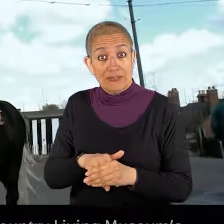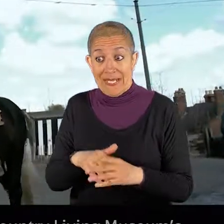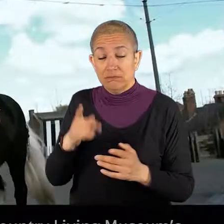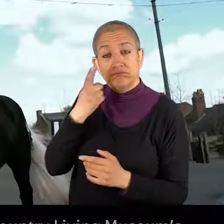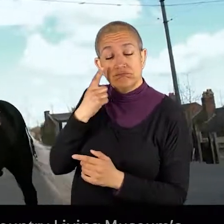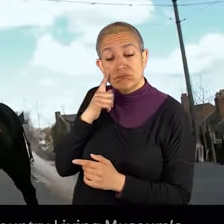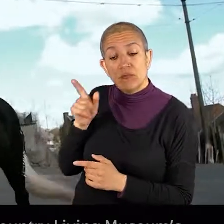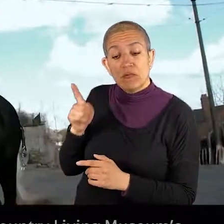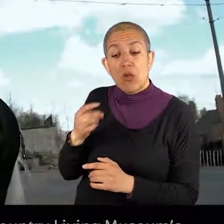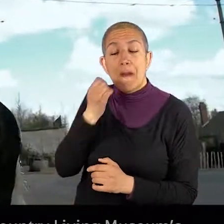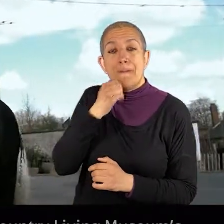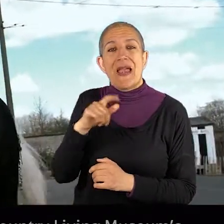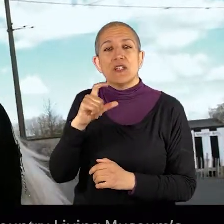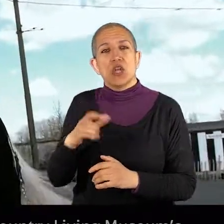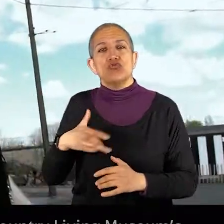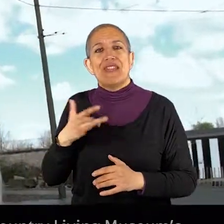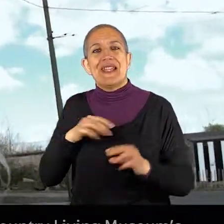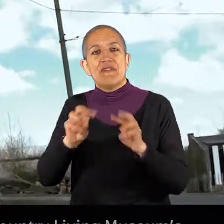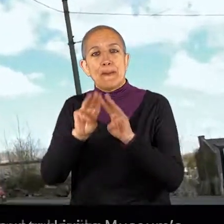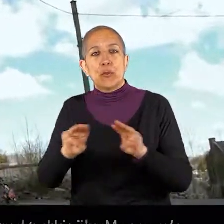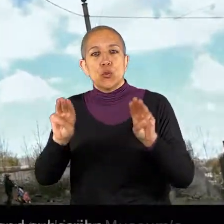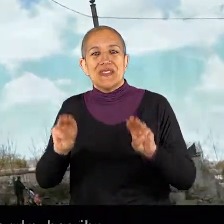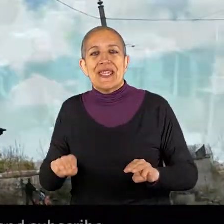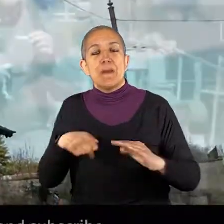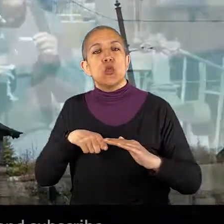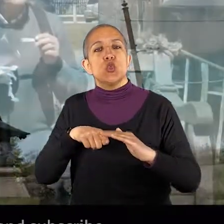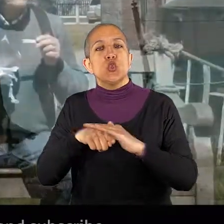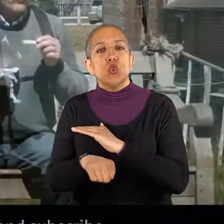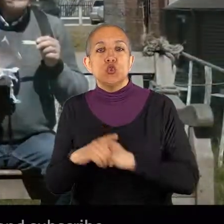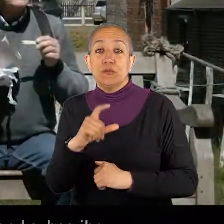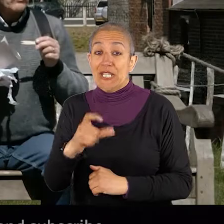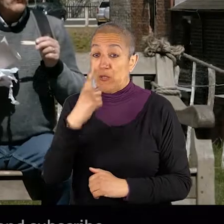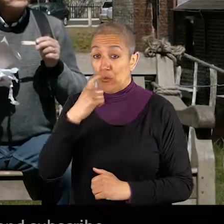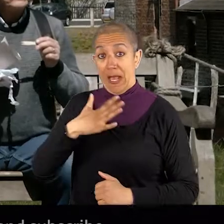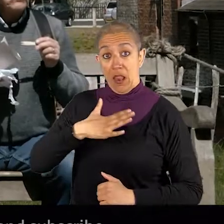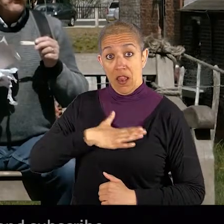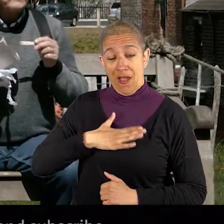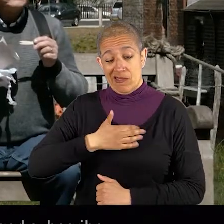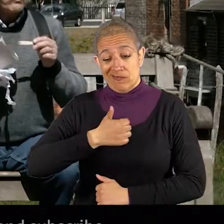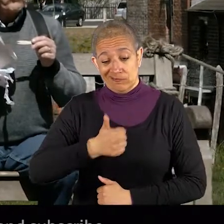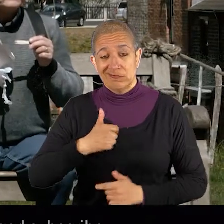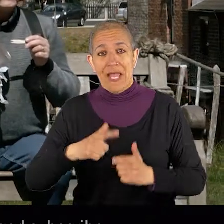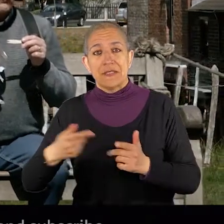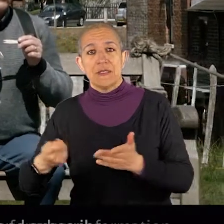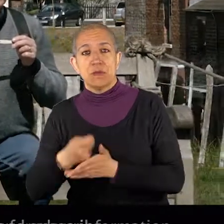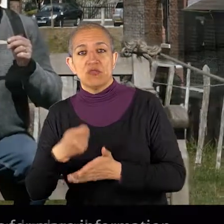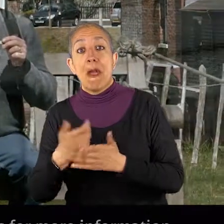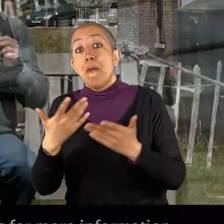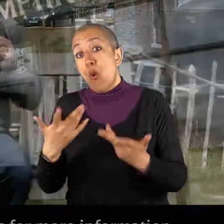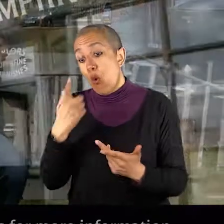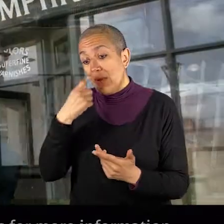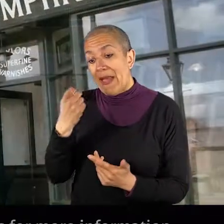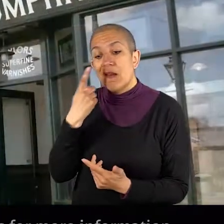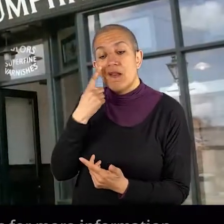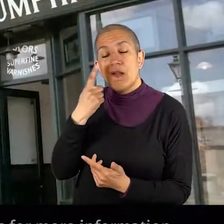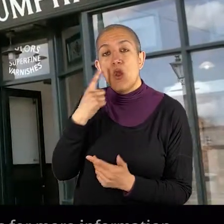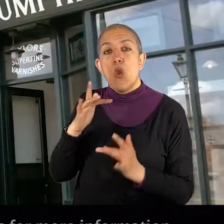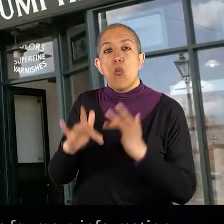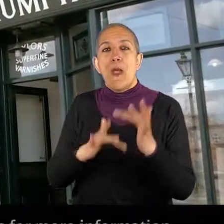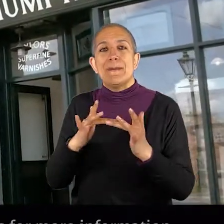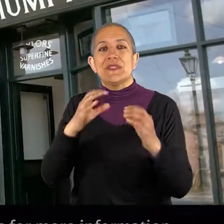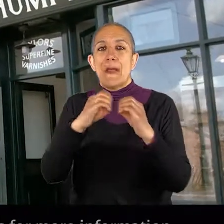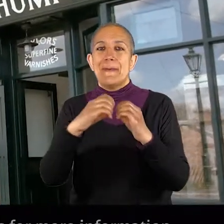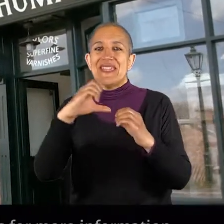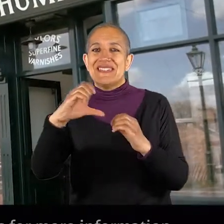visit Black Country Living Museum's YouTube channel, where you can like and subscribe. Or you can even visit our